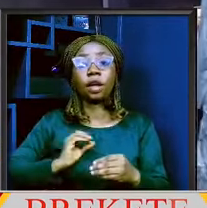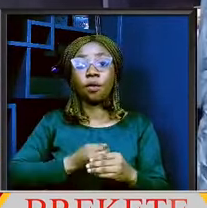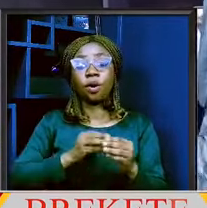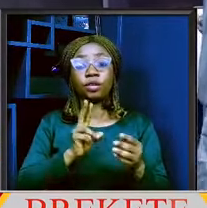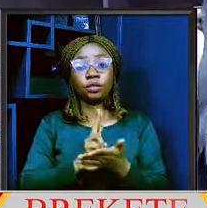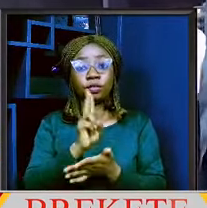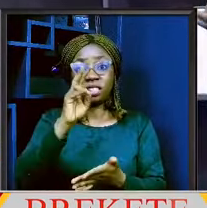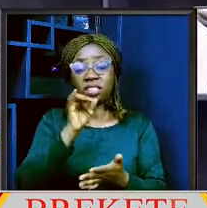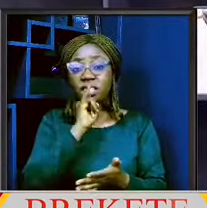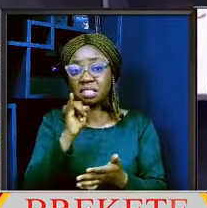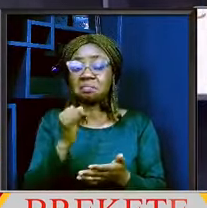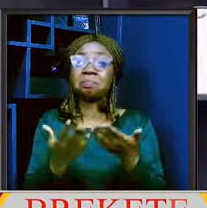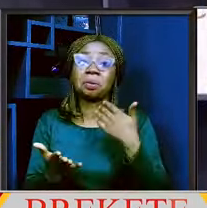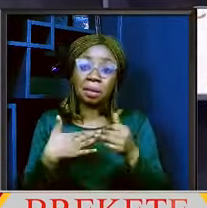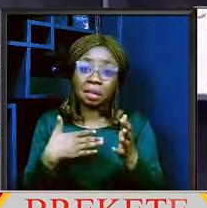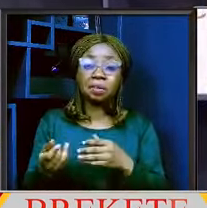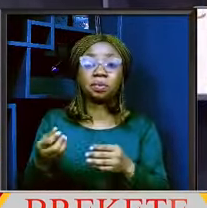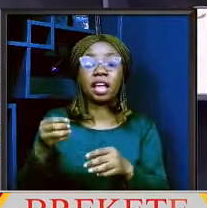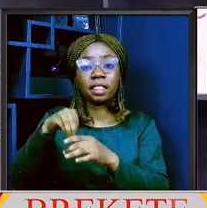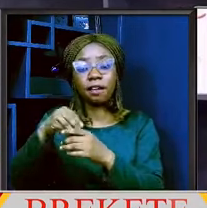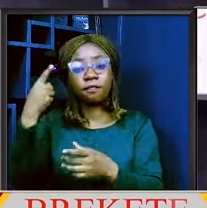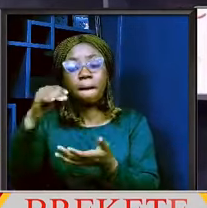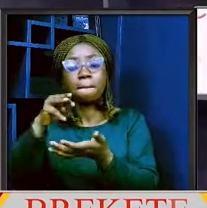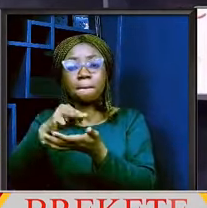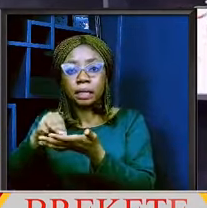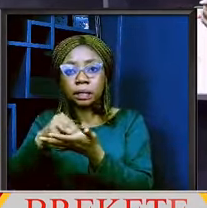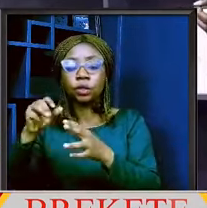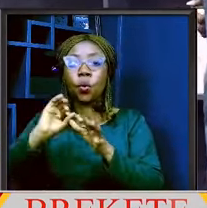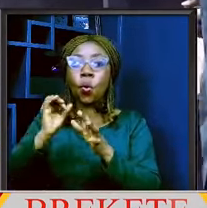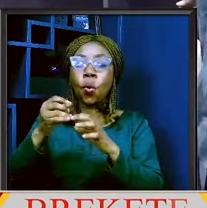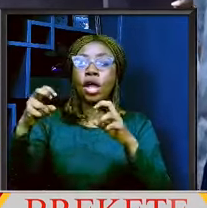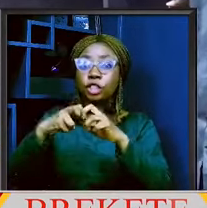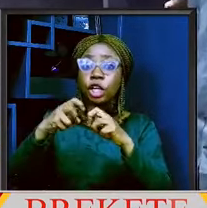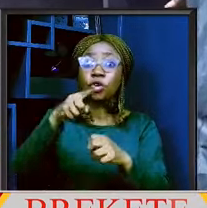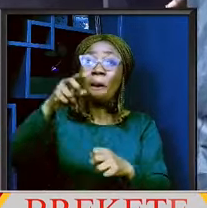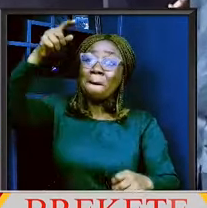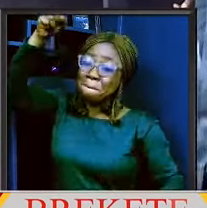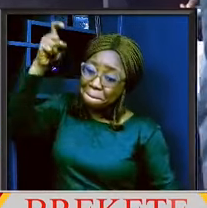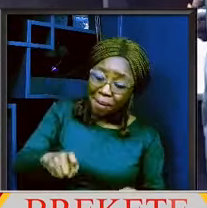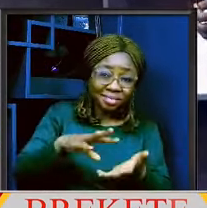are in for medicine, engineering, mm-hmm. you must learn a skill.